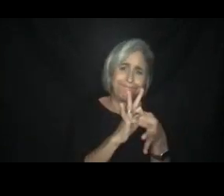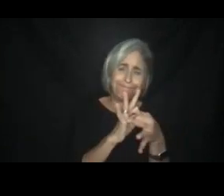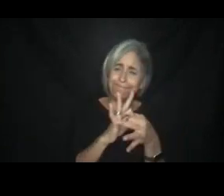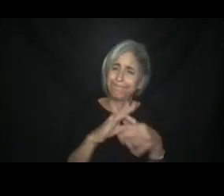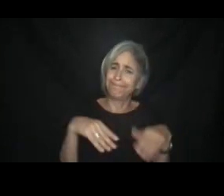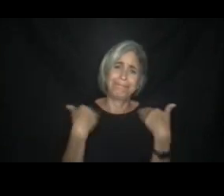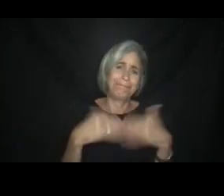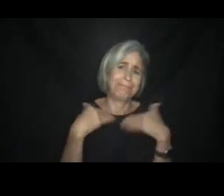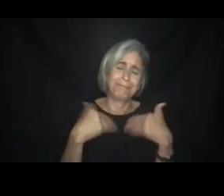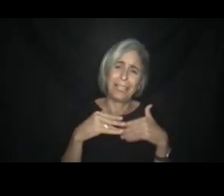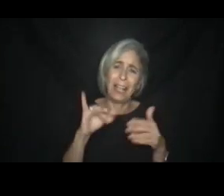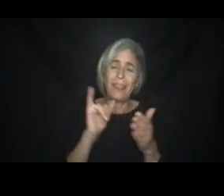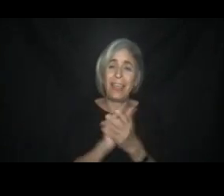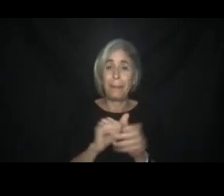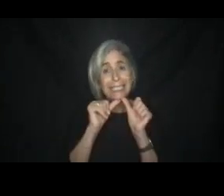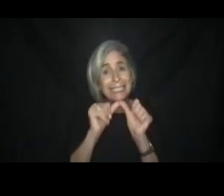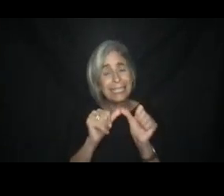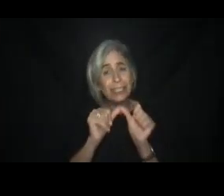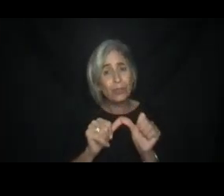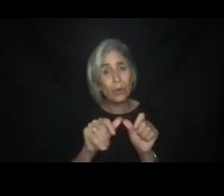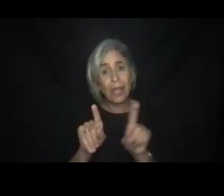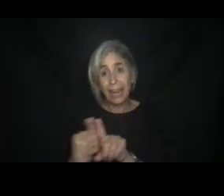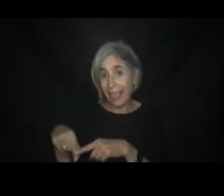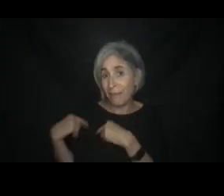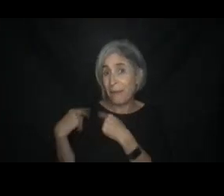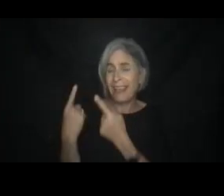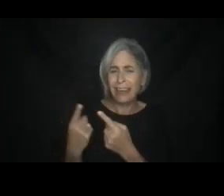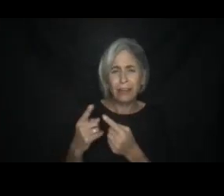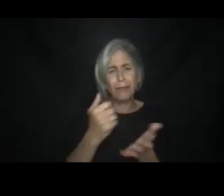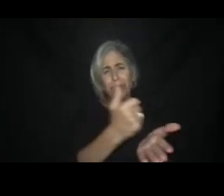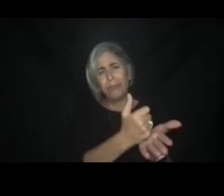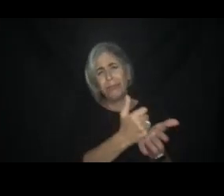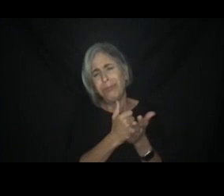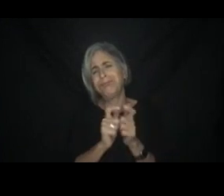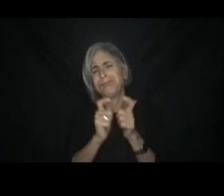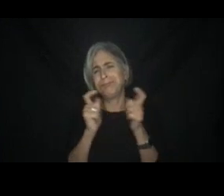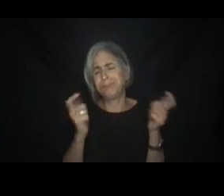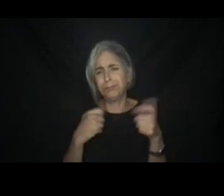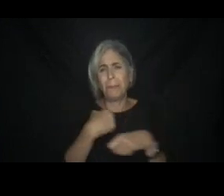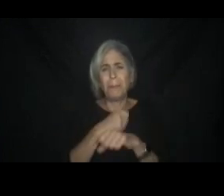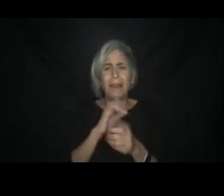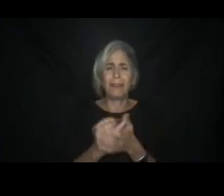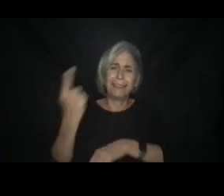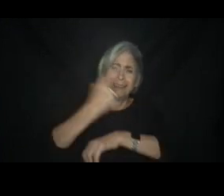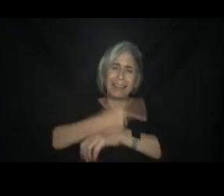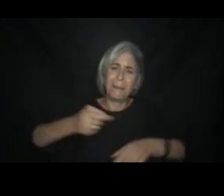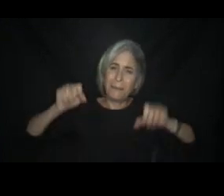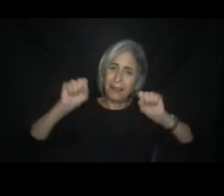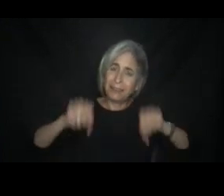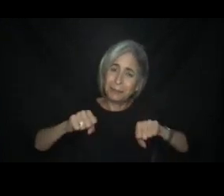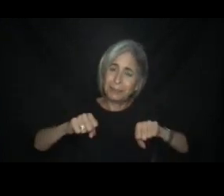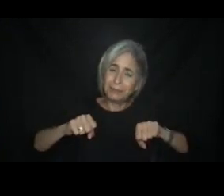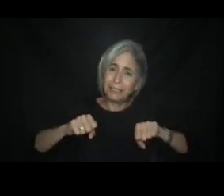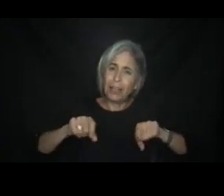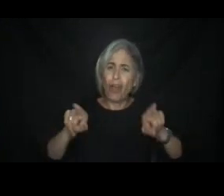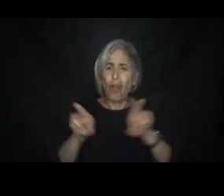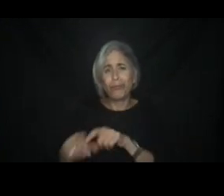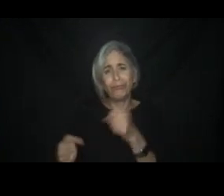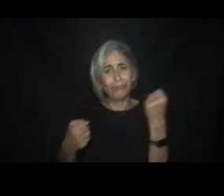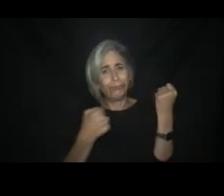been and continue to be so helpful in putting this day together, and for the fine support we